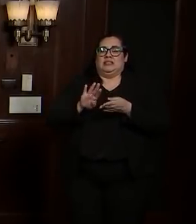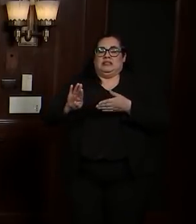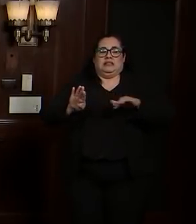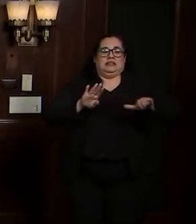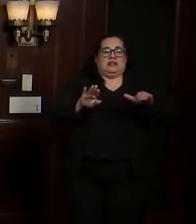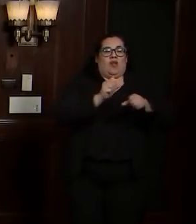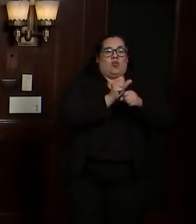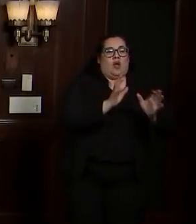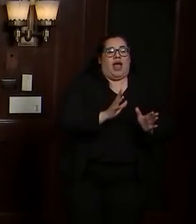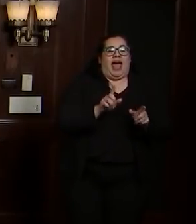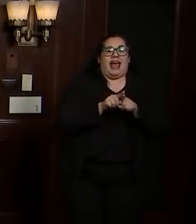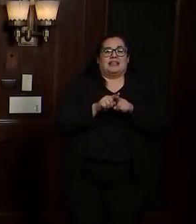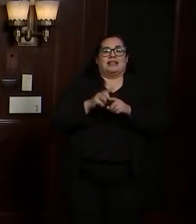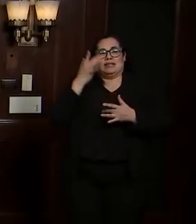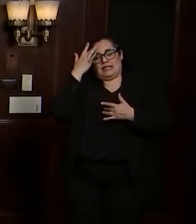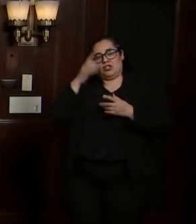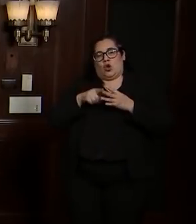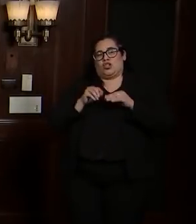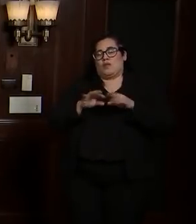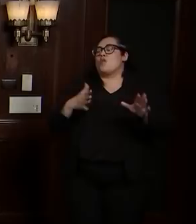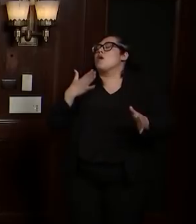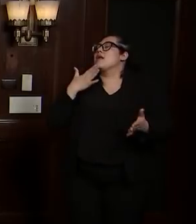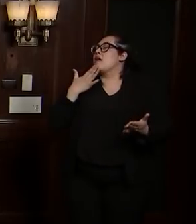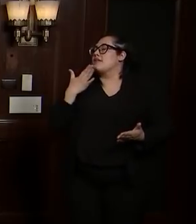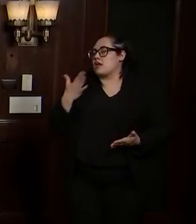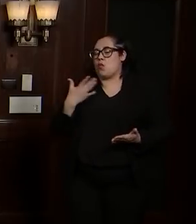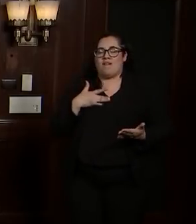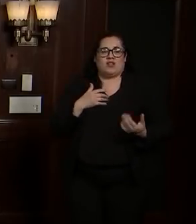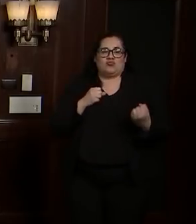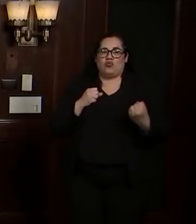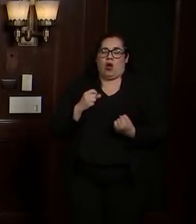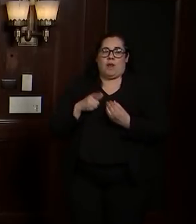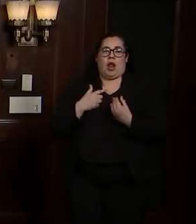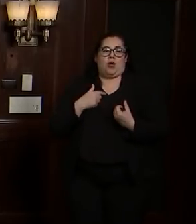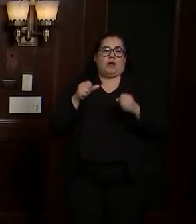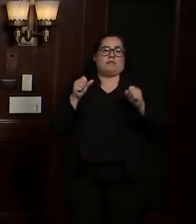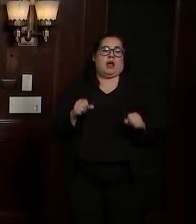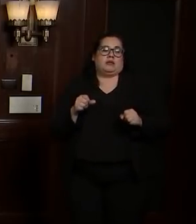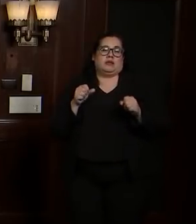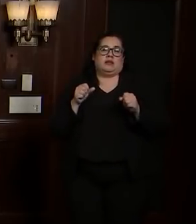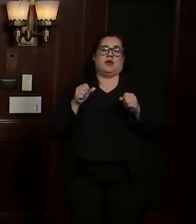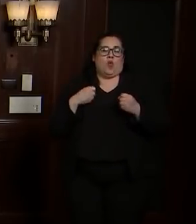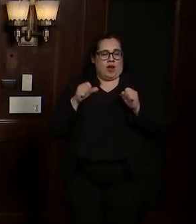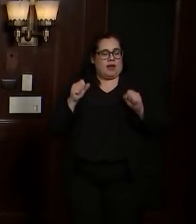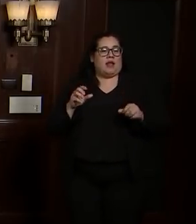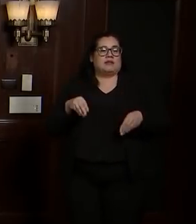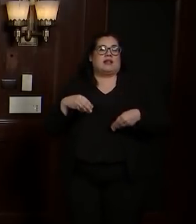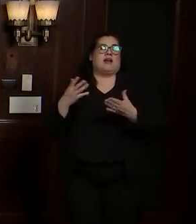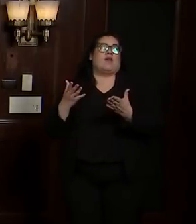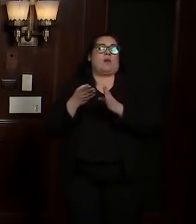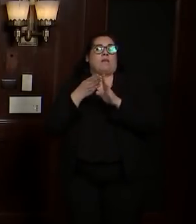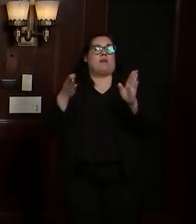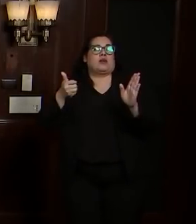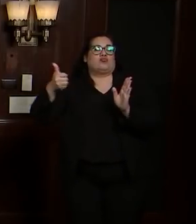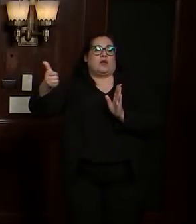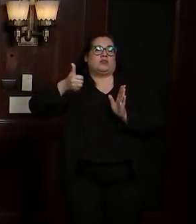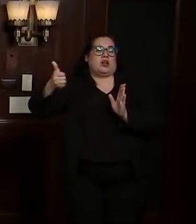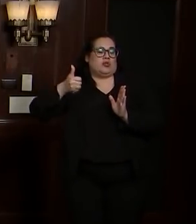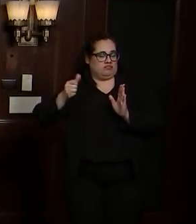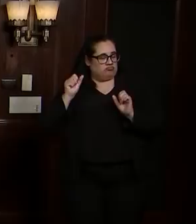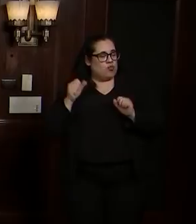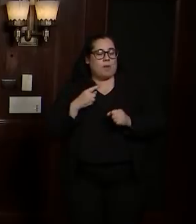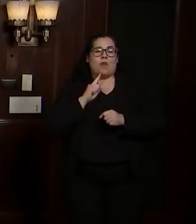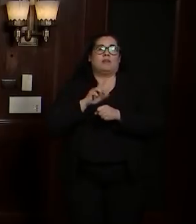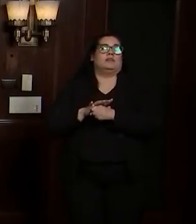spread. Right now, Conan, thank you for the question. We feel very strong about our capacity to be able to deliver the public transportation that